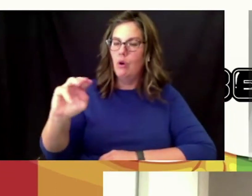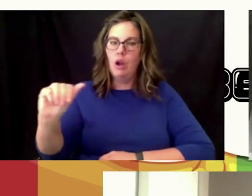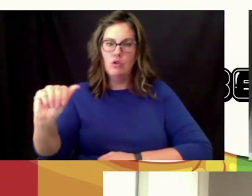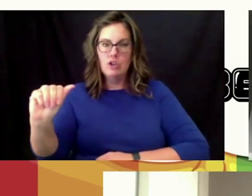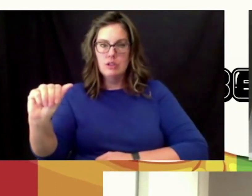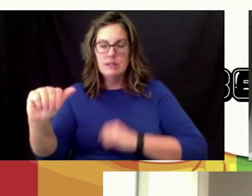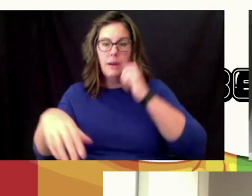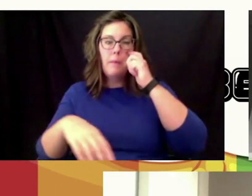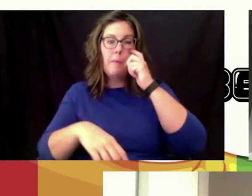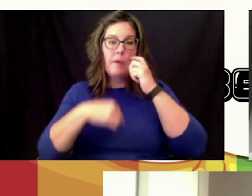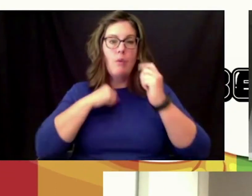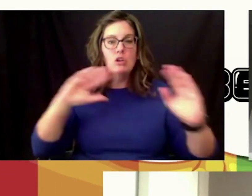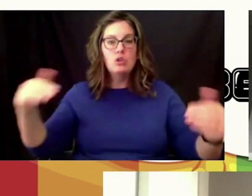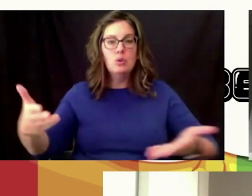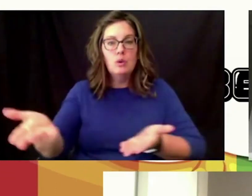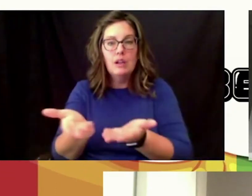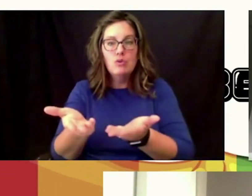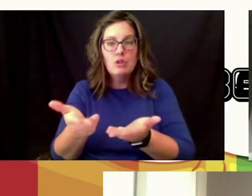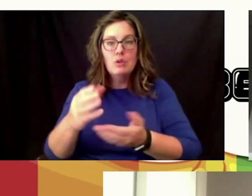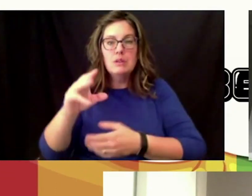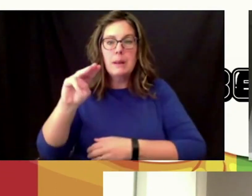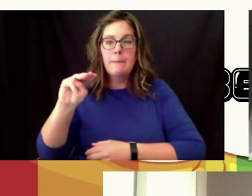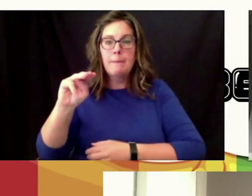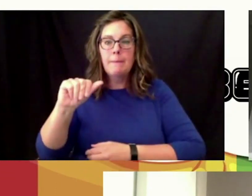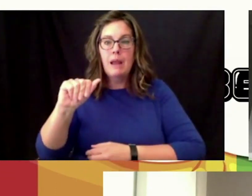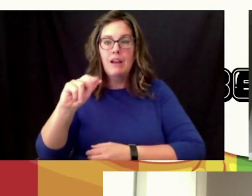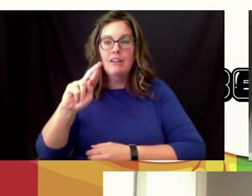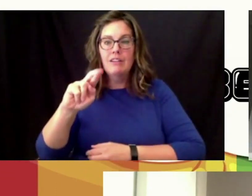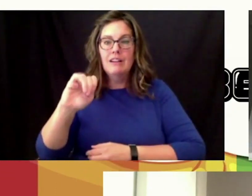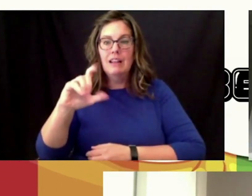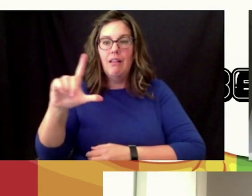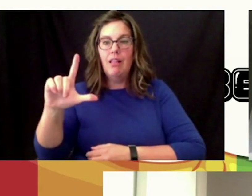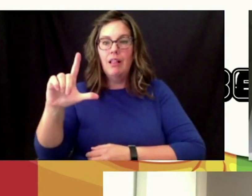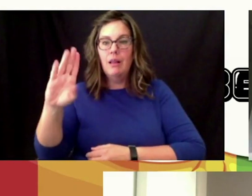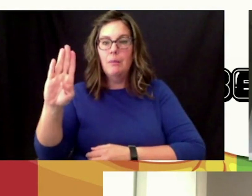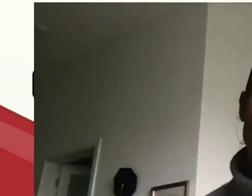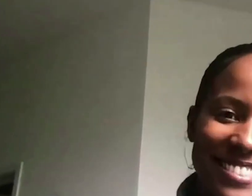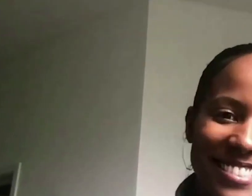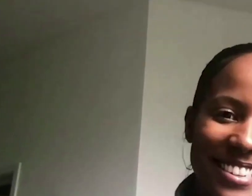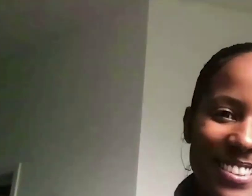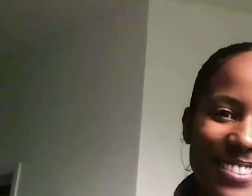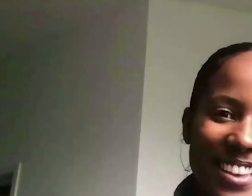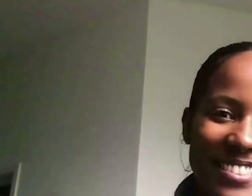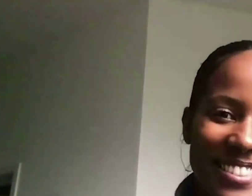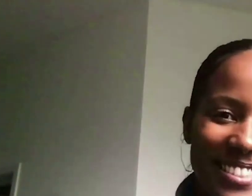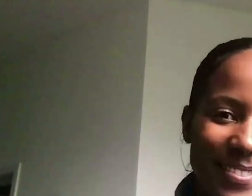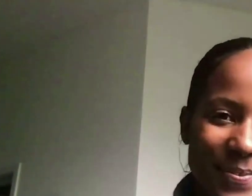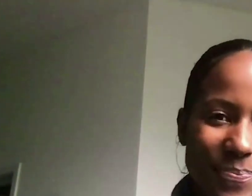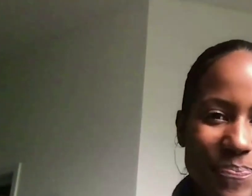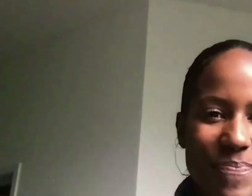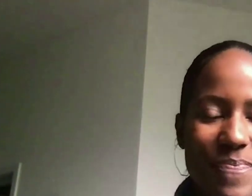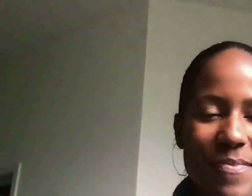I'd like to introduce Mariel Bouquet. Hi, everybody. Hello. Hello. Hi,